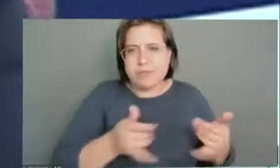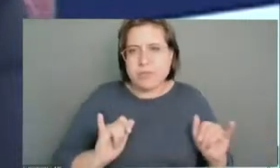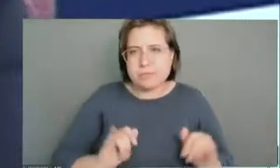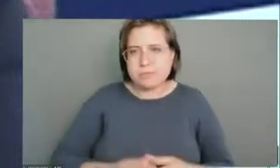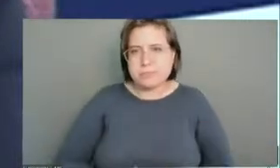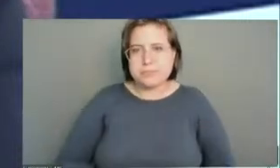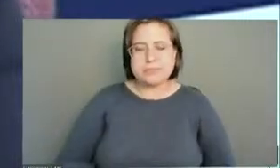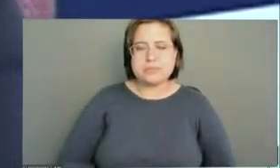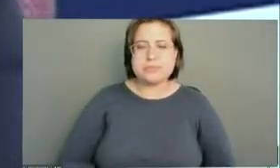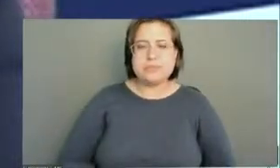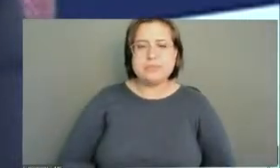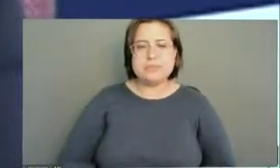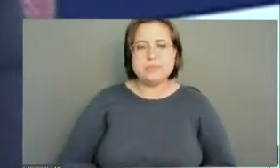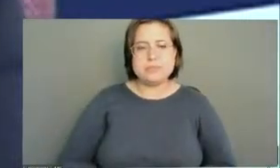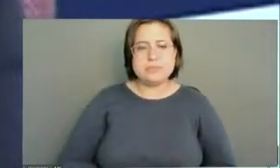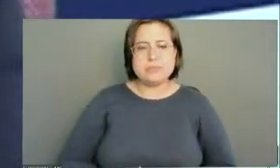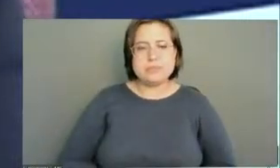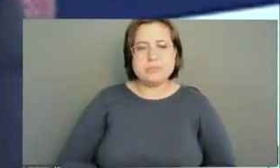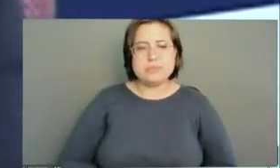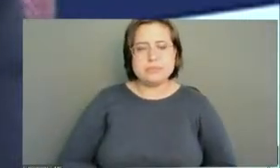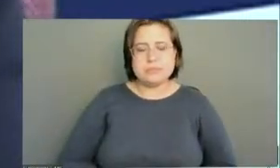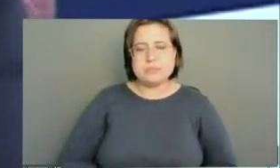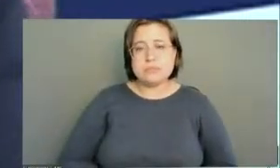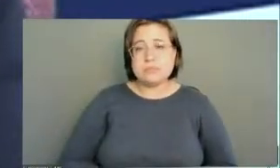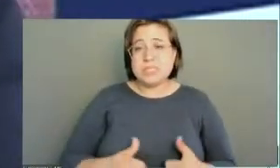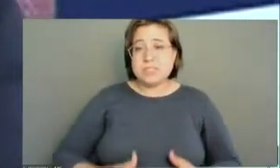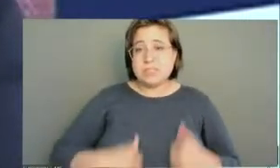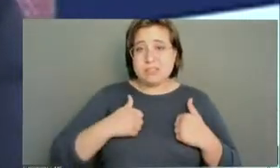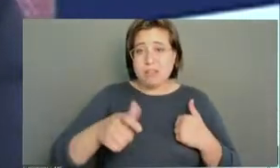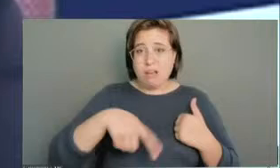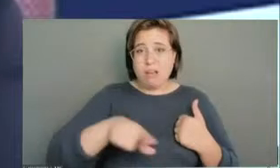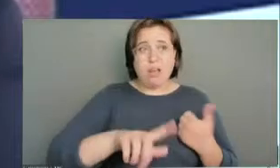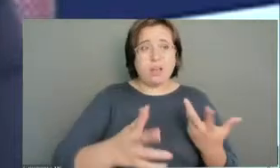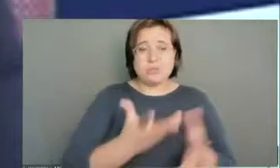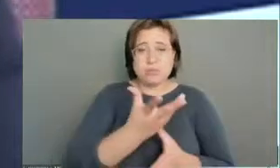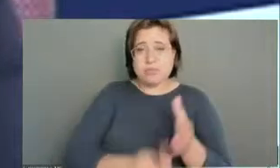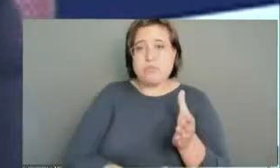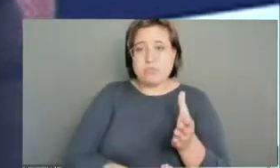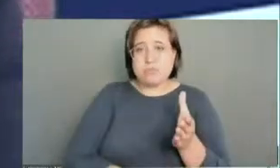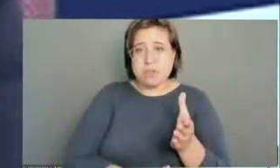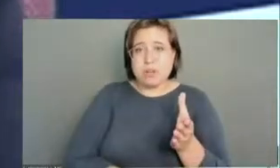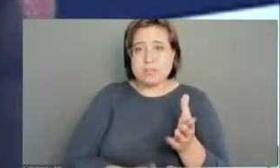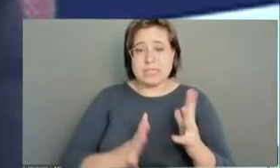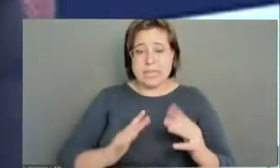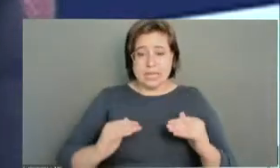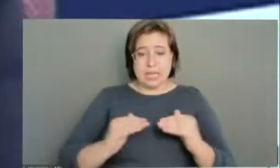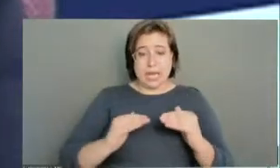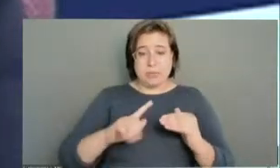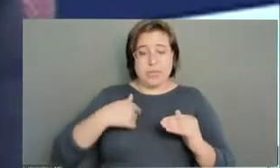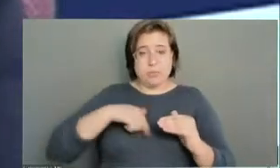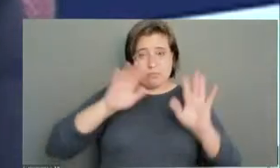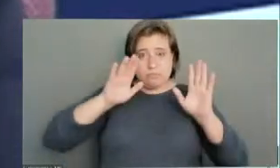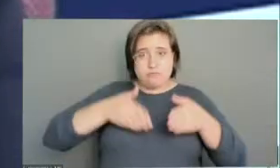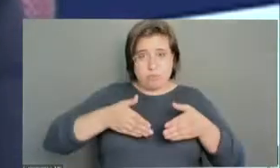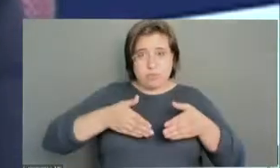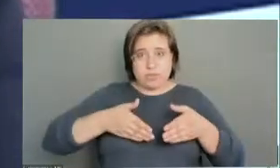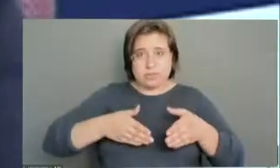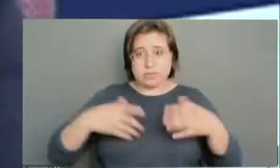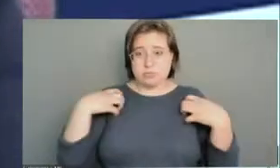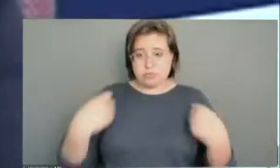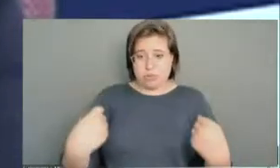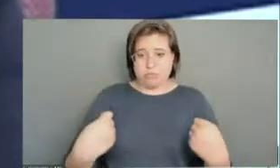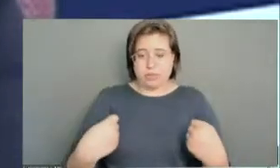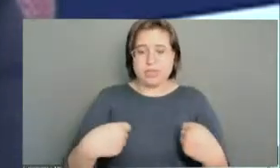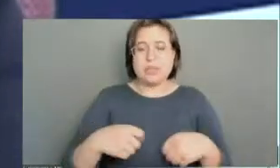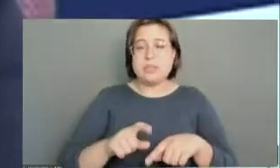And in order to honor the lives we have lost, we must continue to not only center equity in our response and our recovery from this pandemic, but also work